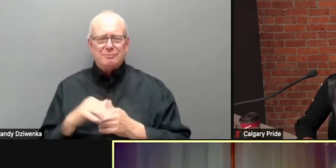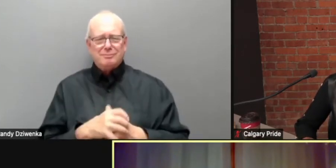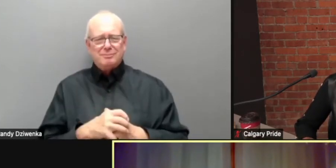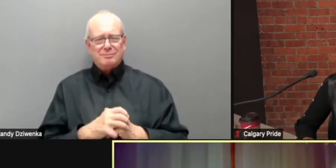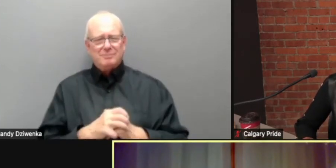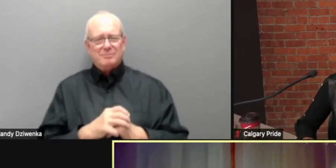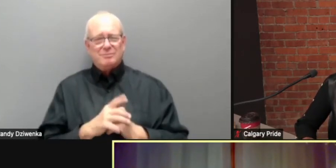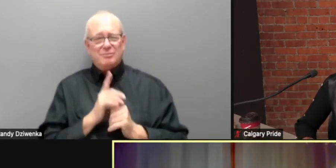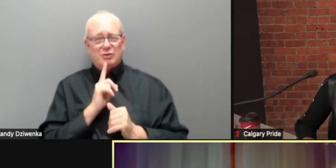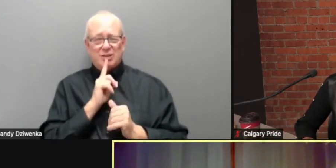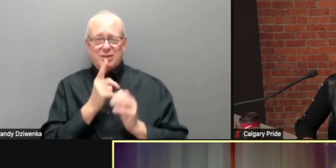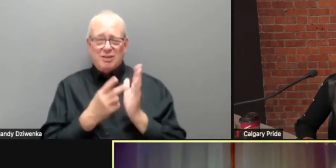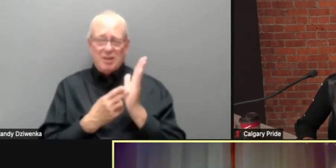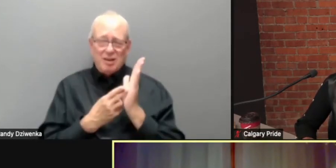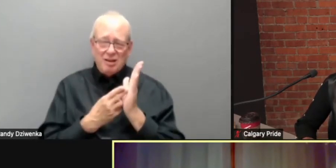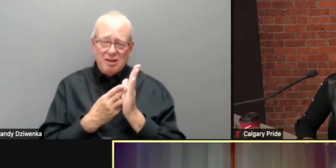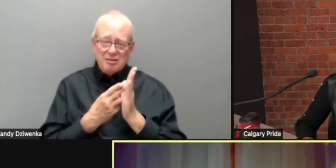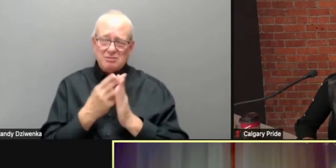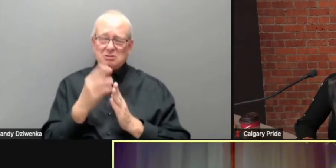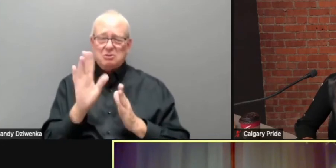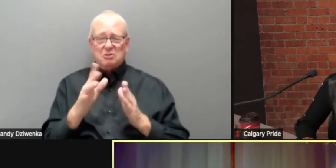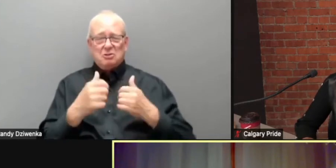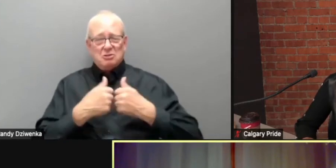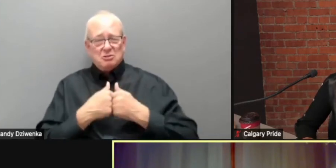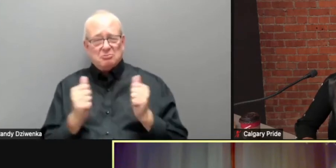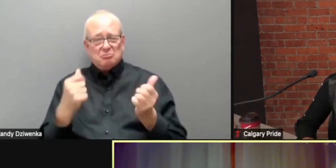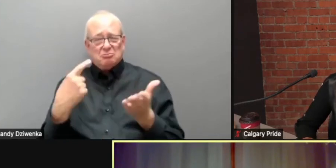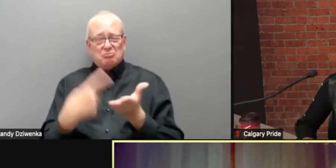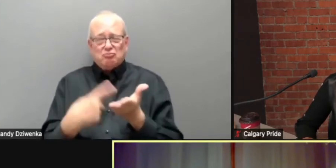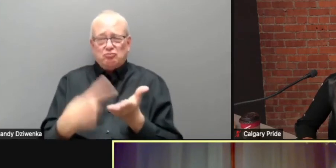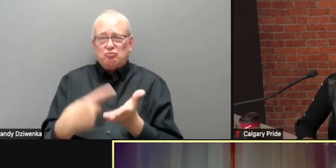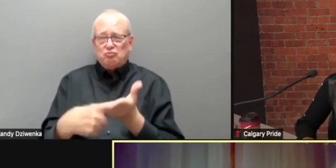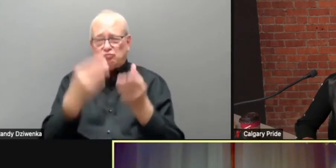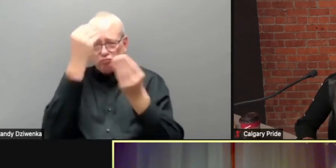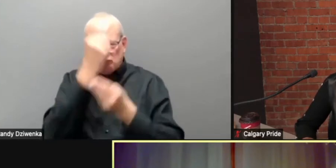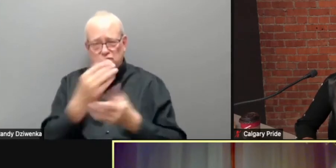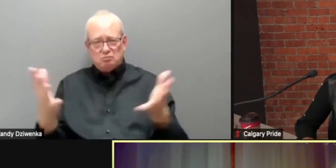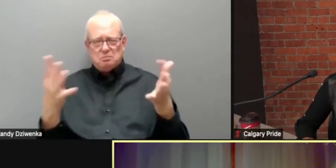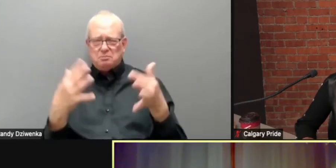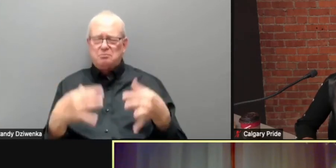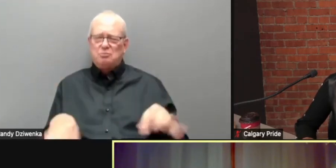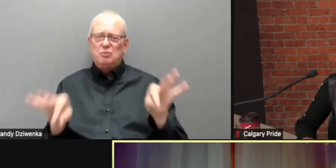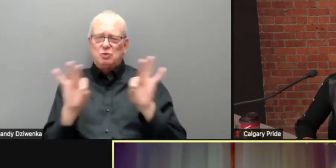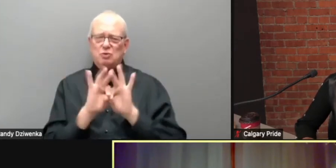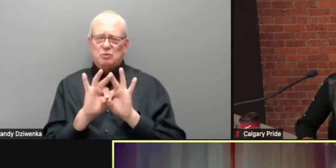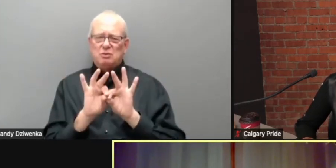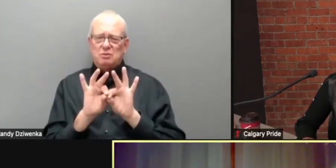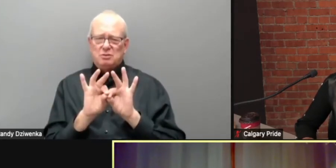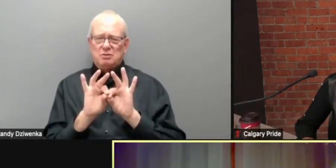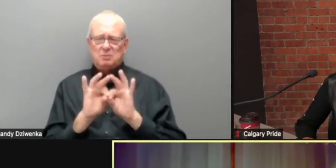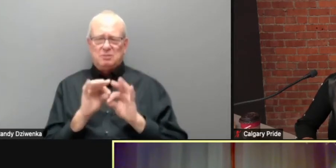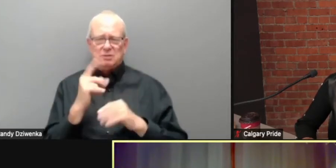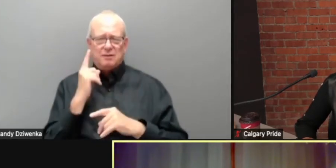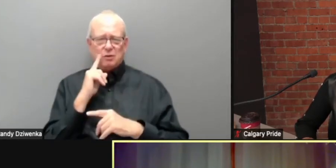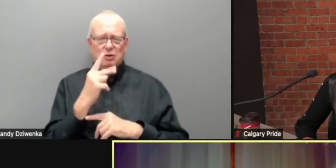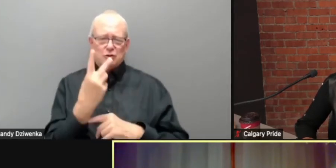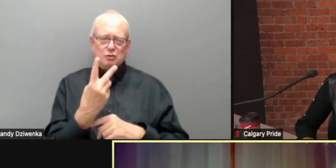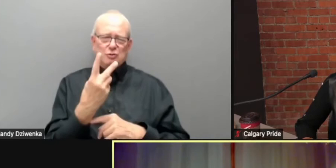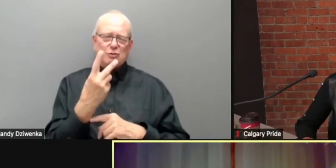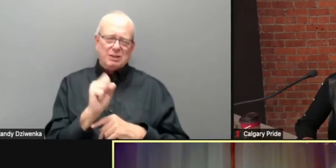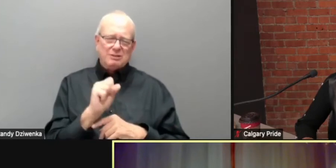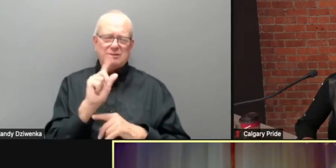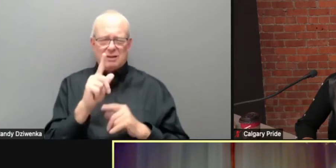and they, the 2S LGBTQ plus have been honest enough to come out first